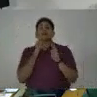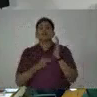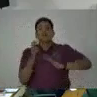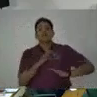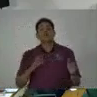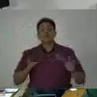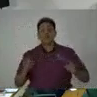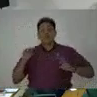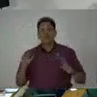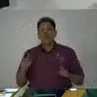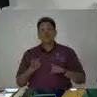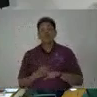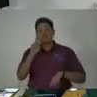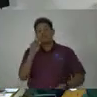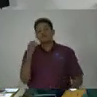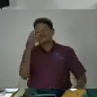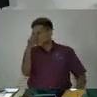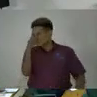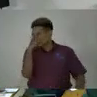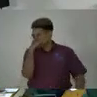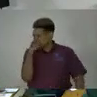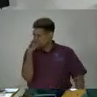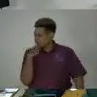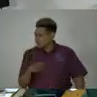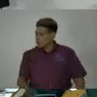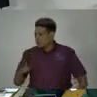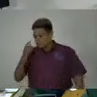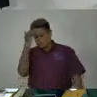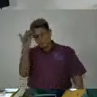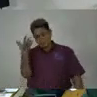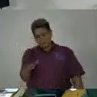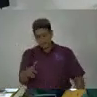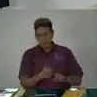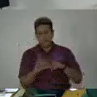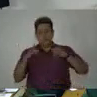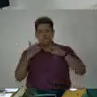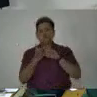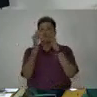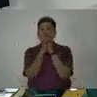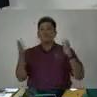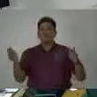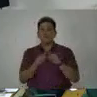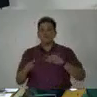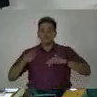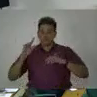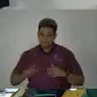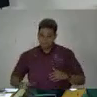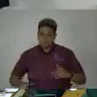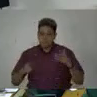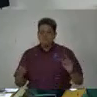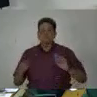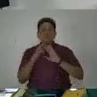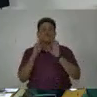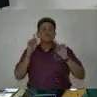Commission Act of 2017. As you will note, the standard is wide but low, and the